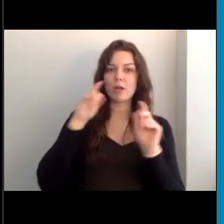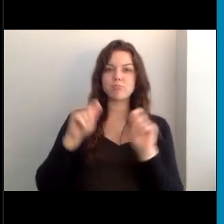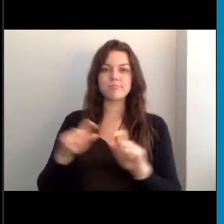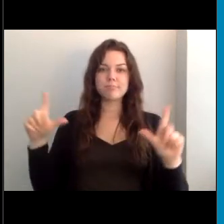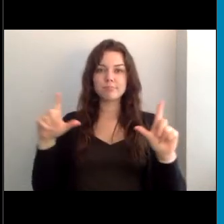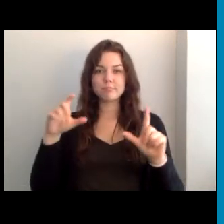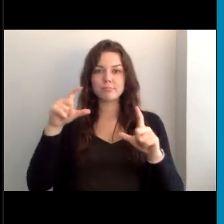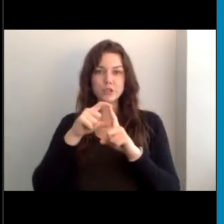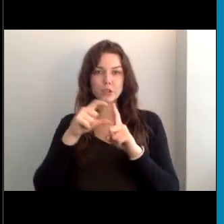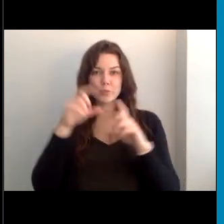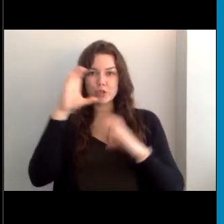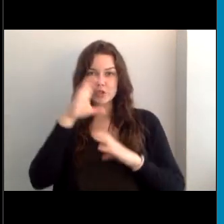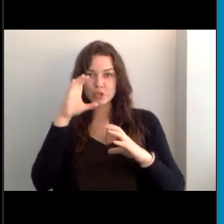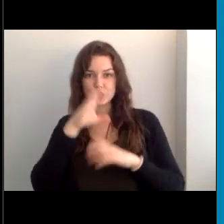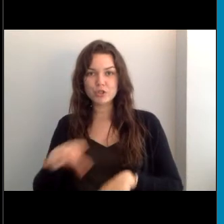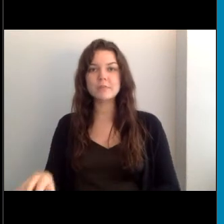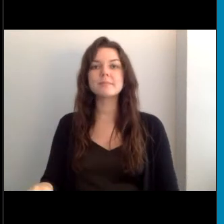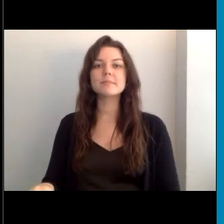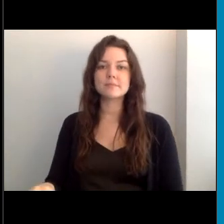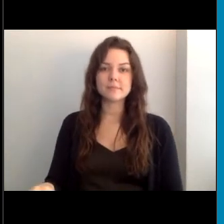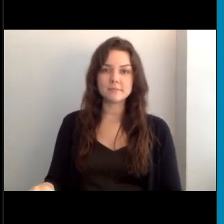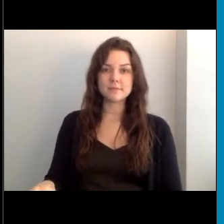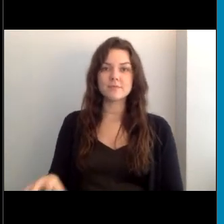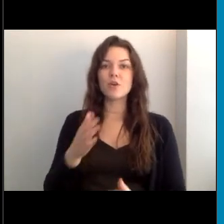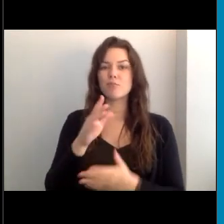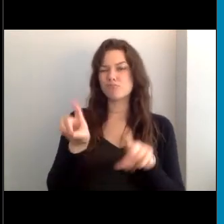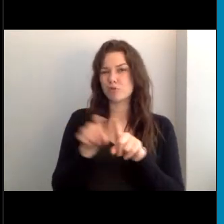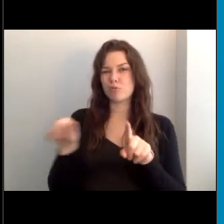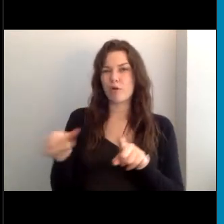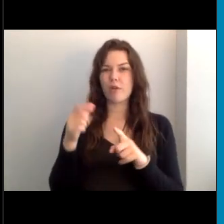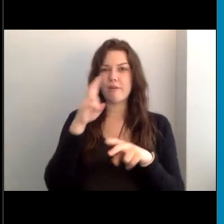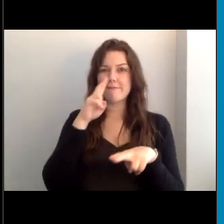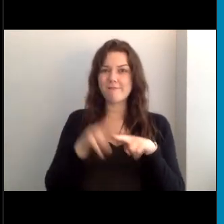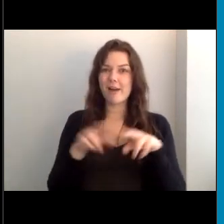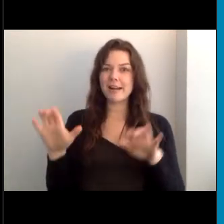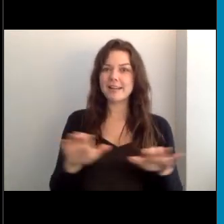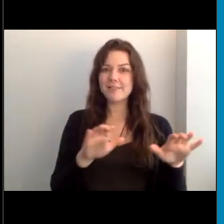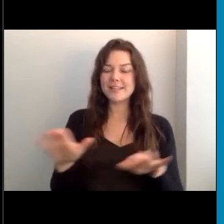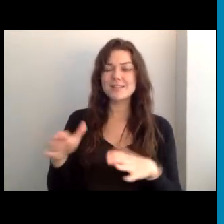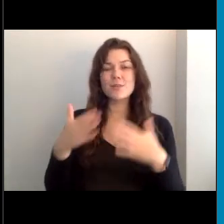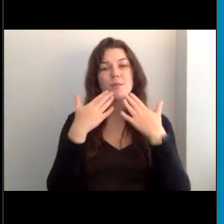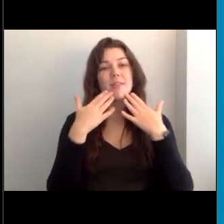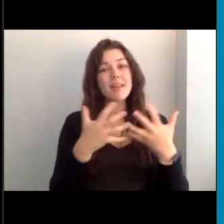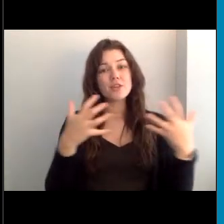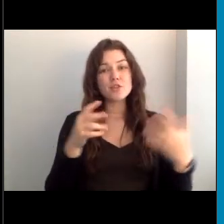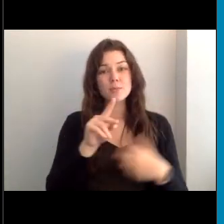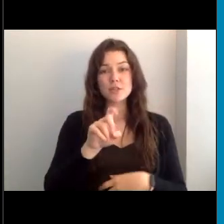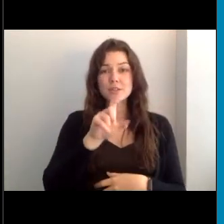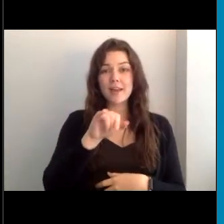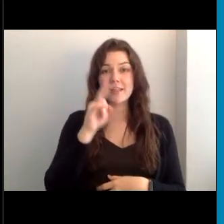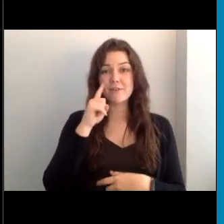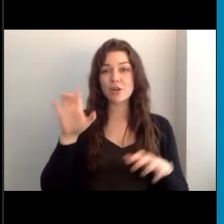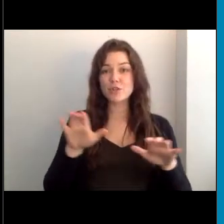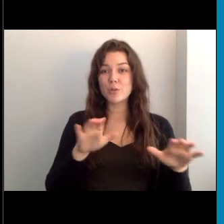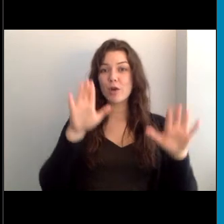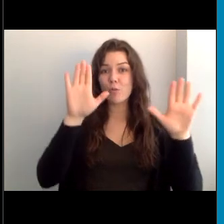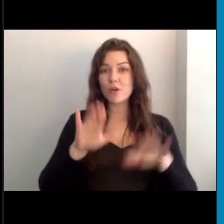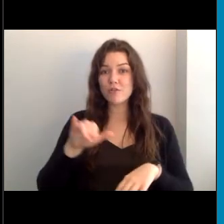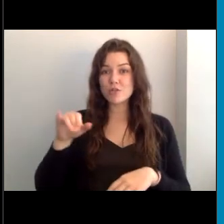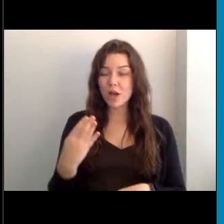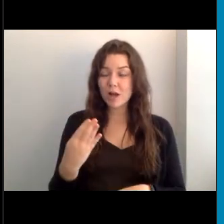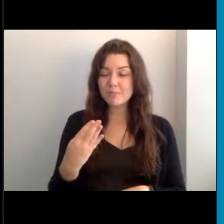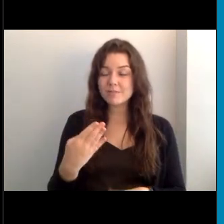word search that you did, as well as some other fun activities. So thank you so much, Kelly, for doing such a wonderful job. Thank you to our